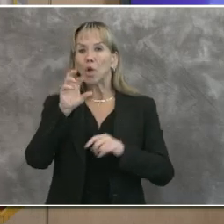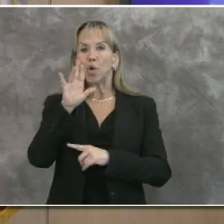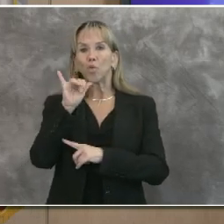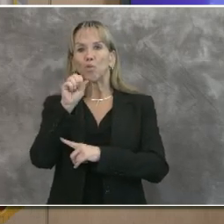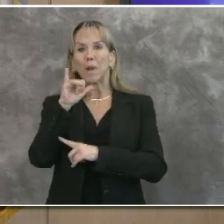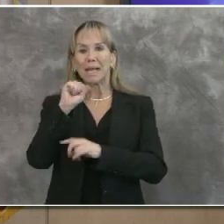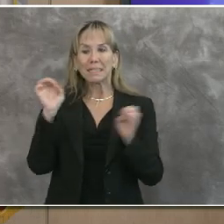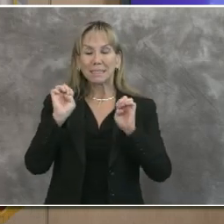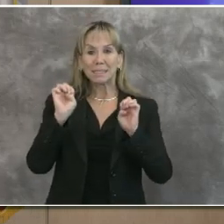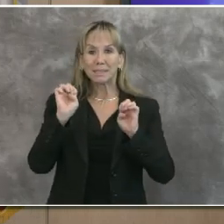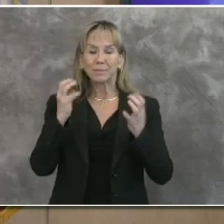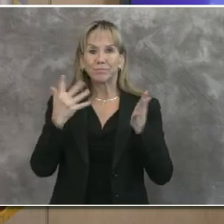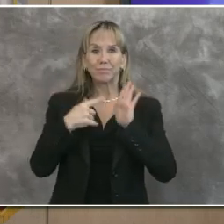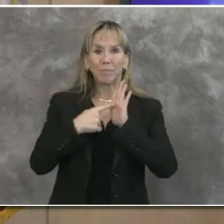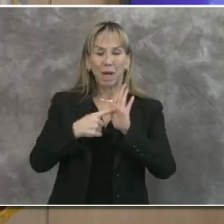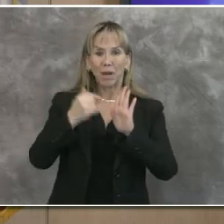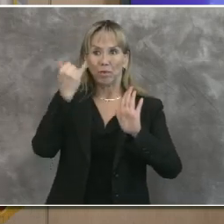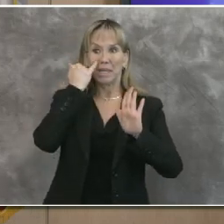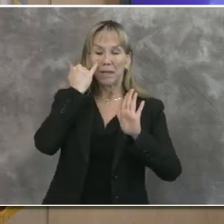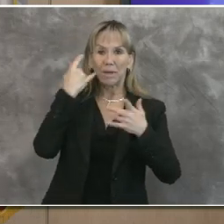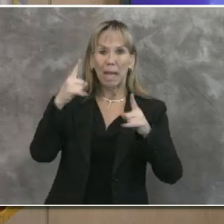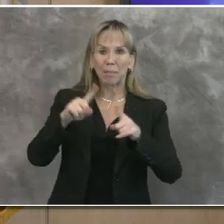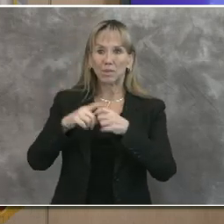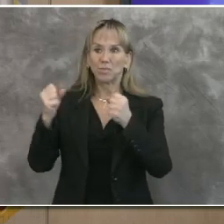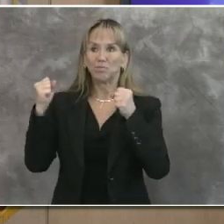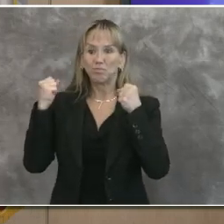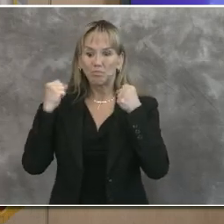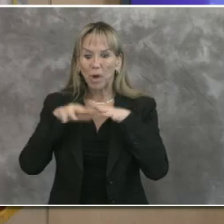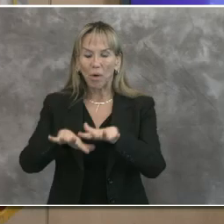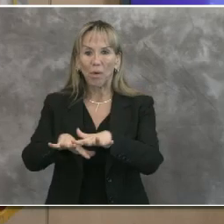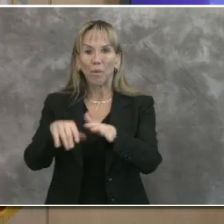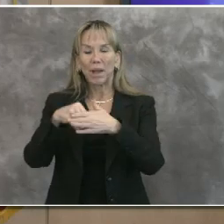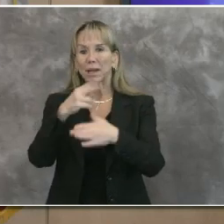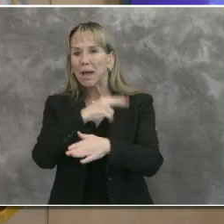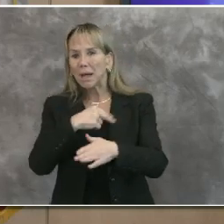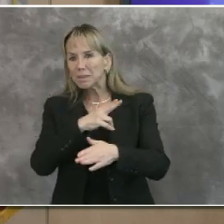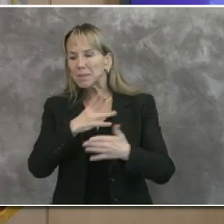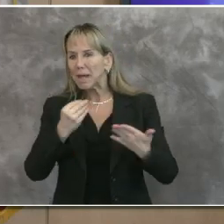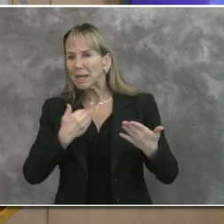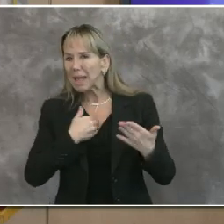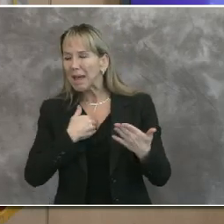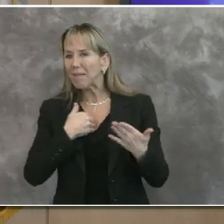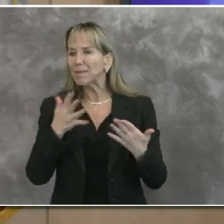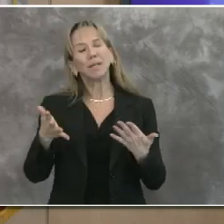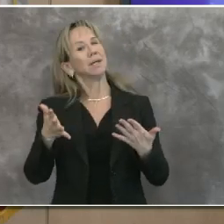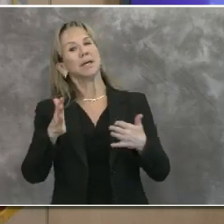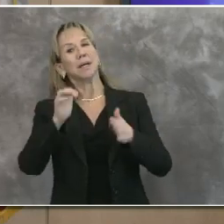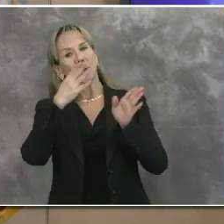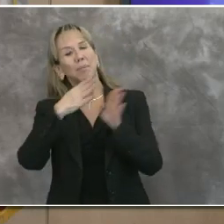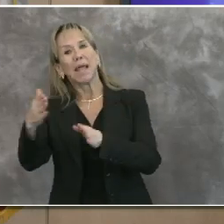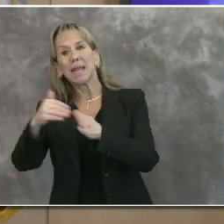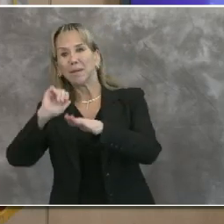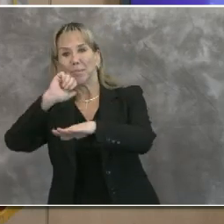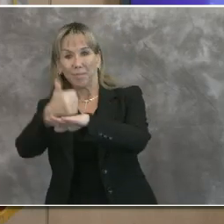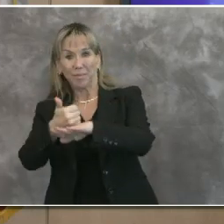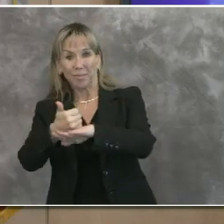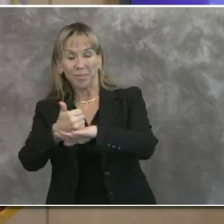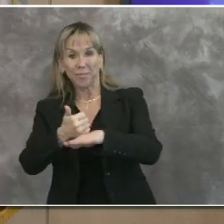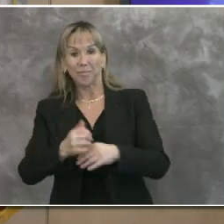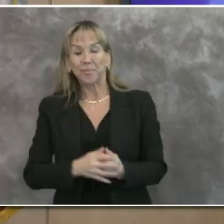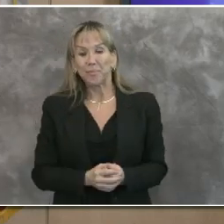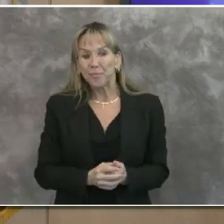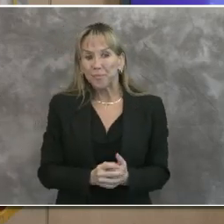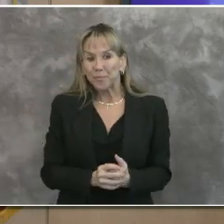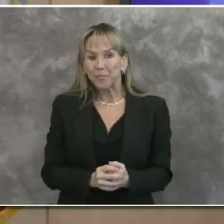to have robust testing in place. So I was listening to your remarks and noticed,